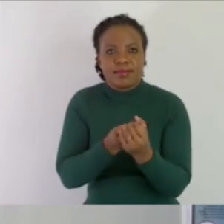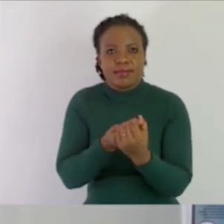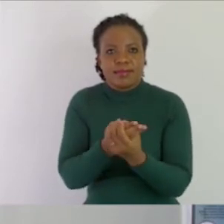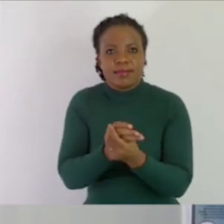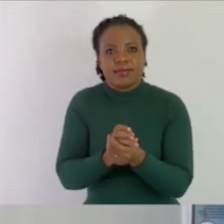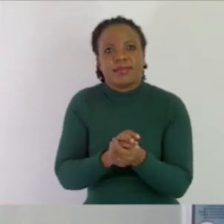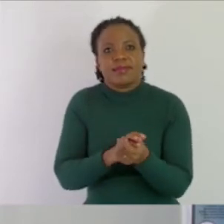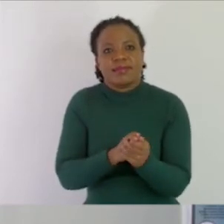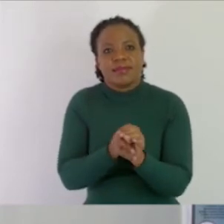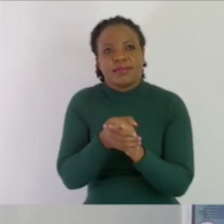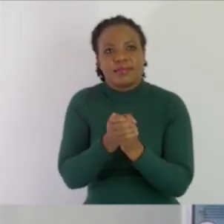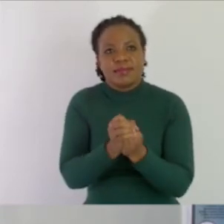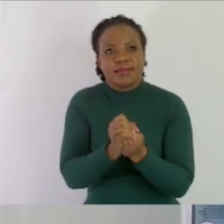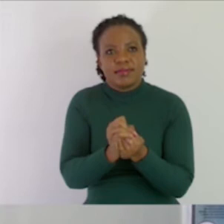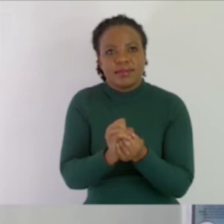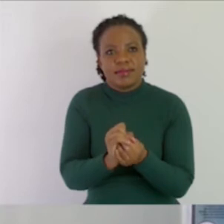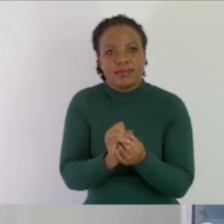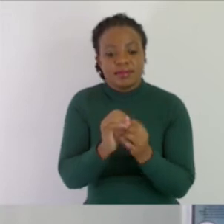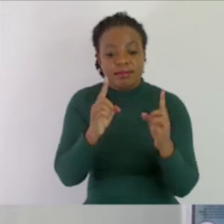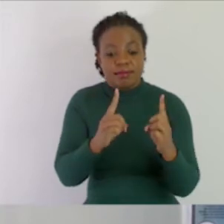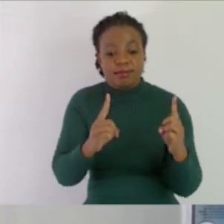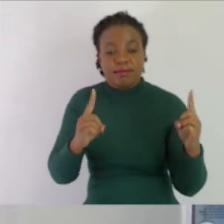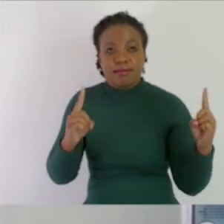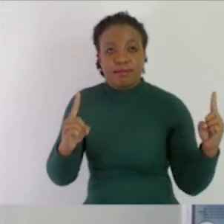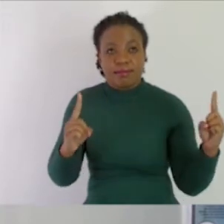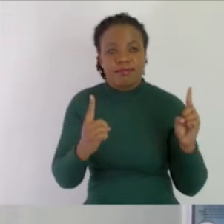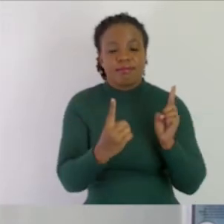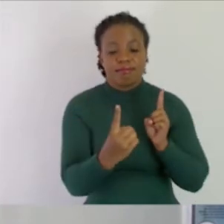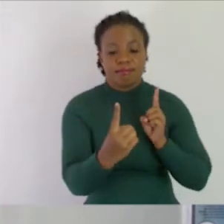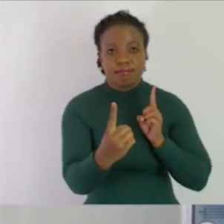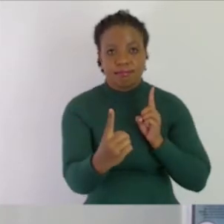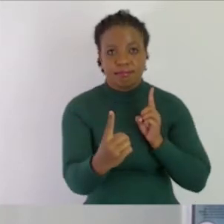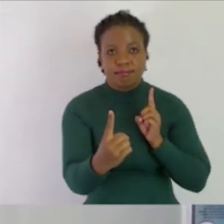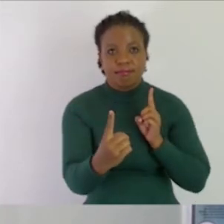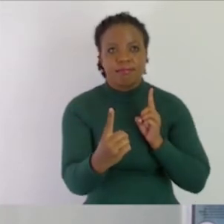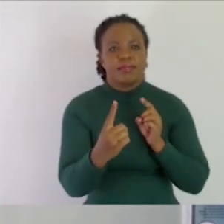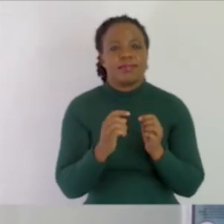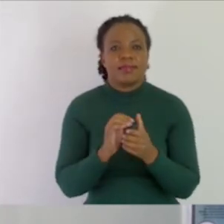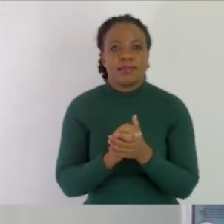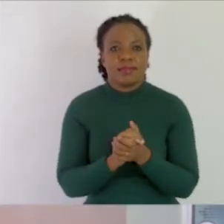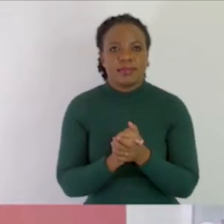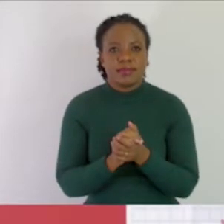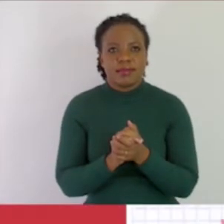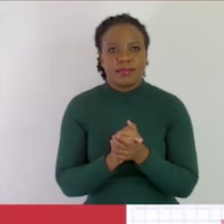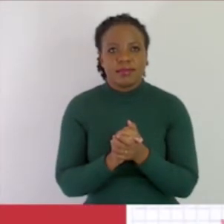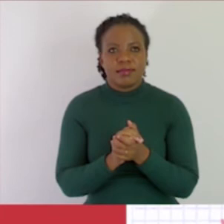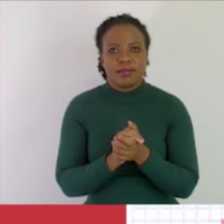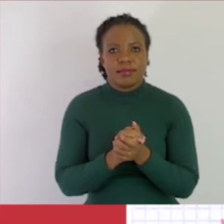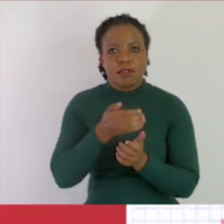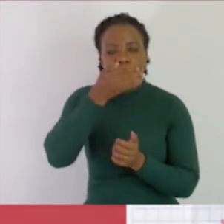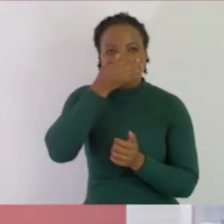Yes. Let's make sure we are maintaining this social distance. It's important. And let's